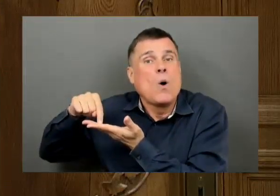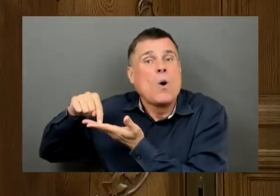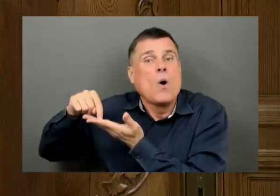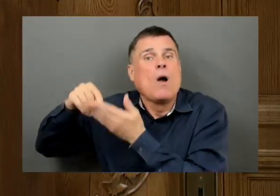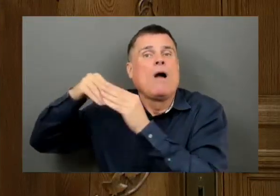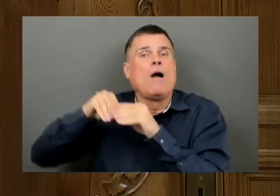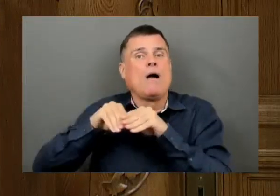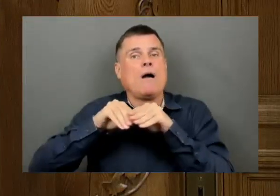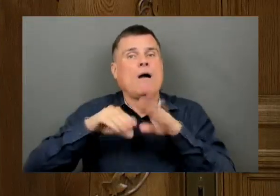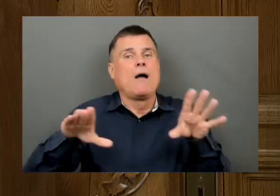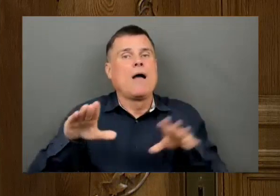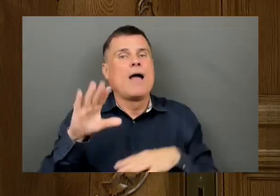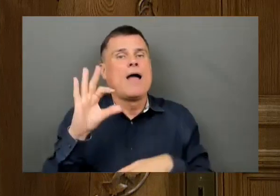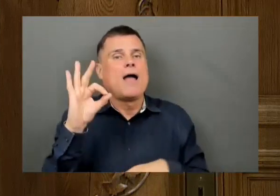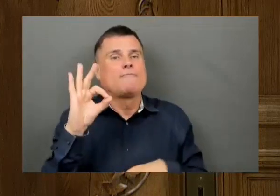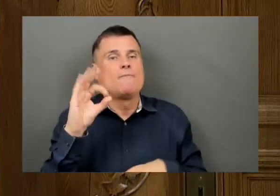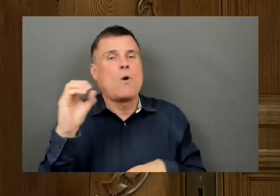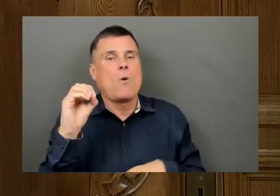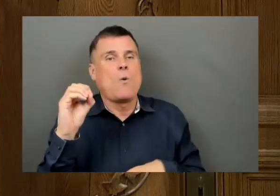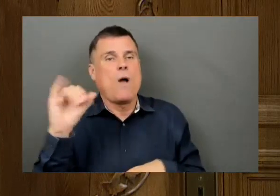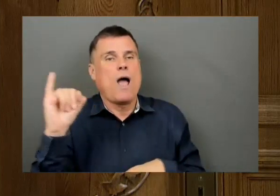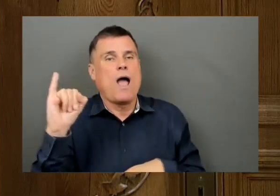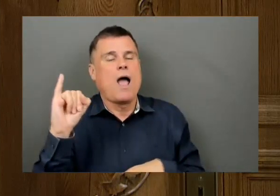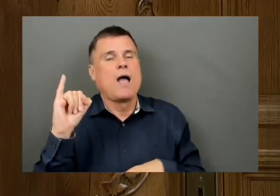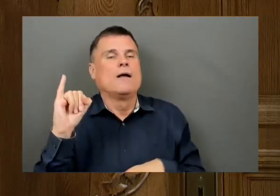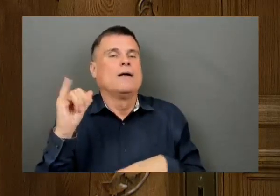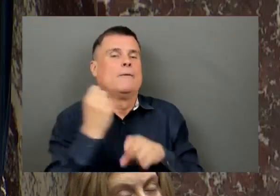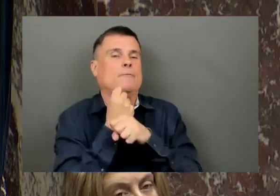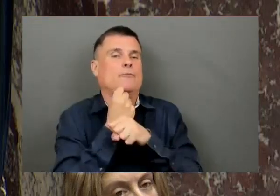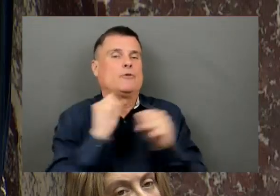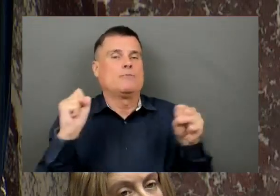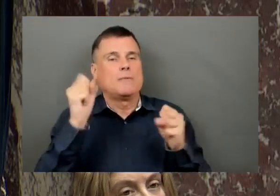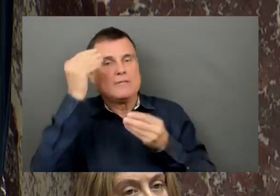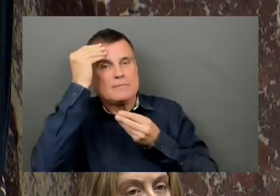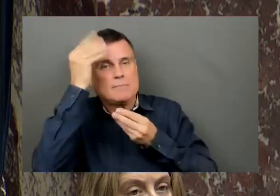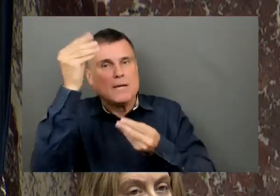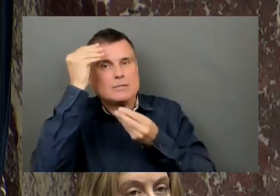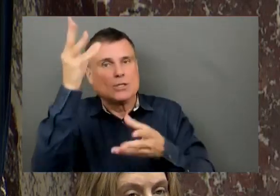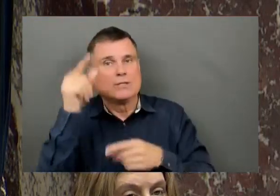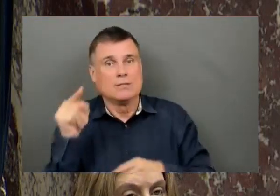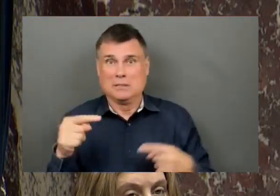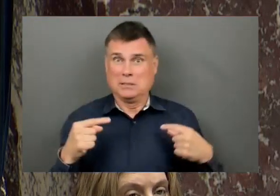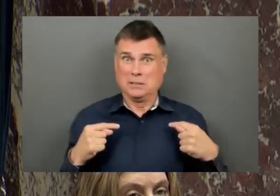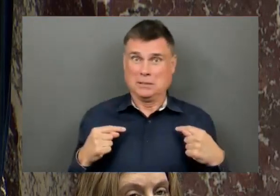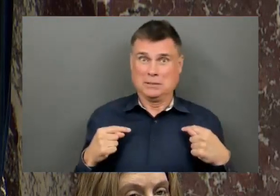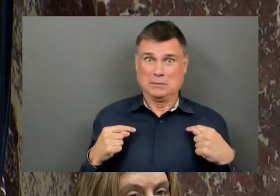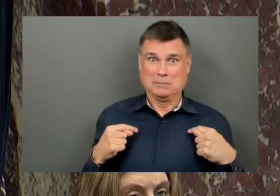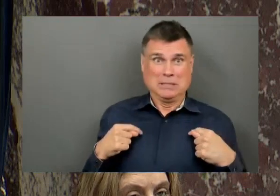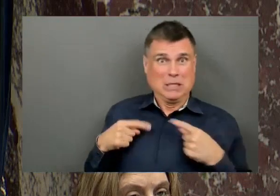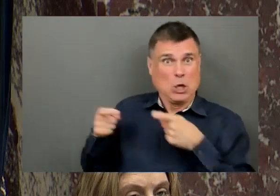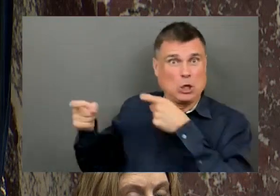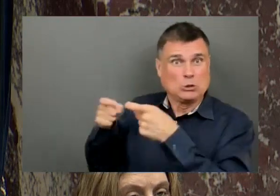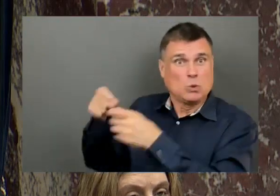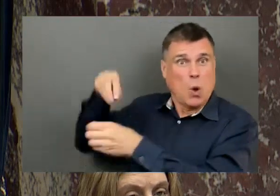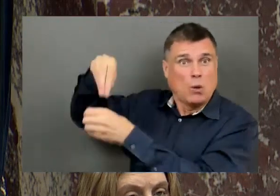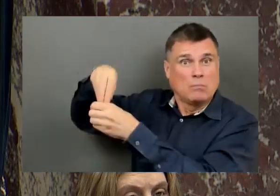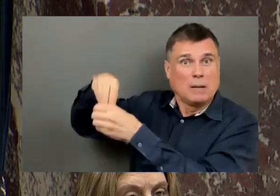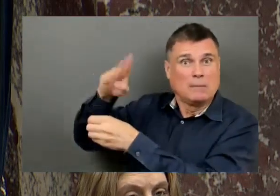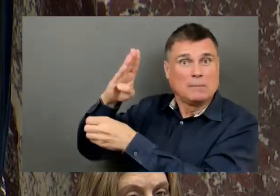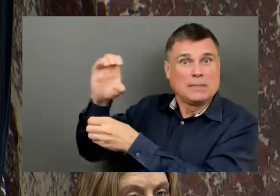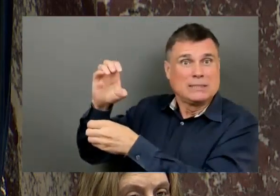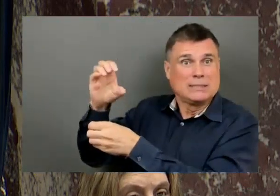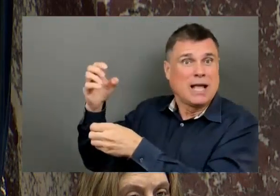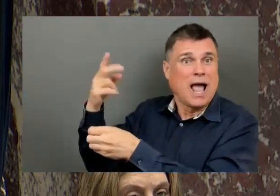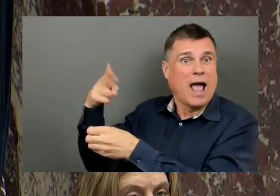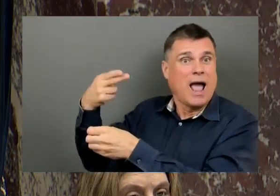Leader of the fourth party. Thank you, Mr. Speaker. Last month, Tim Thielman, the Conservative candidate for Victoria Beacon Hill, who